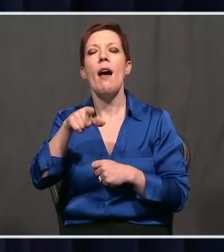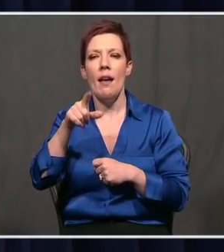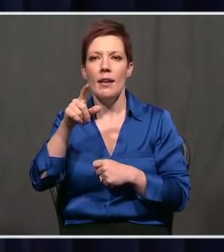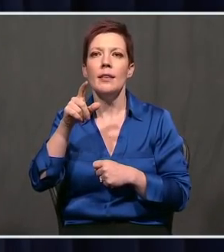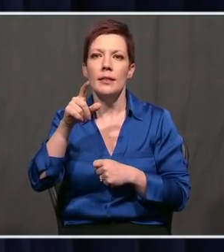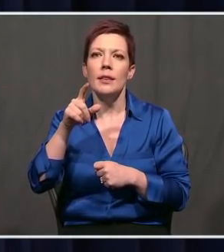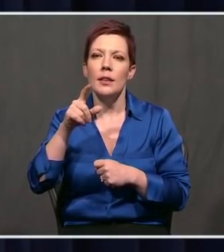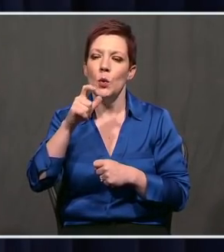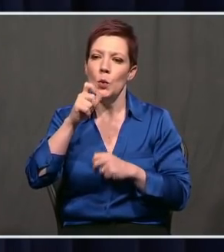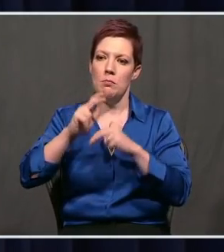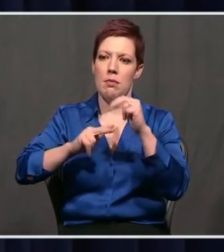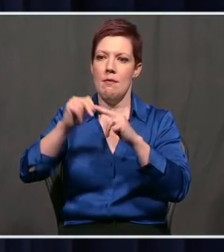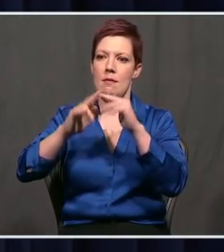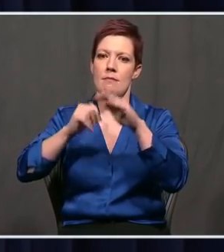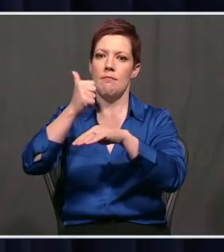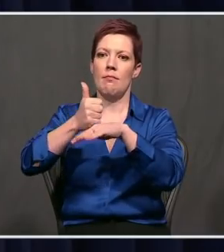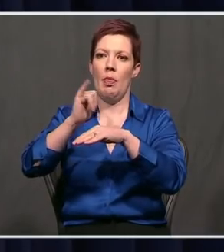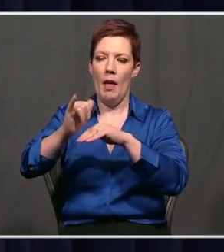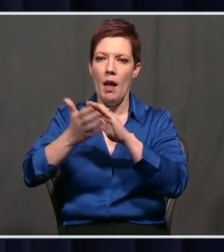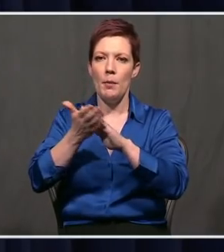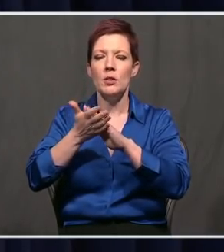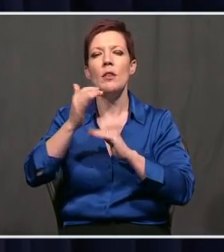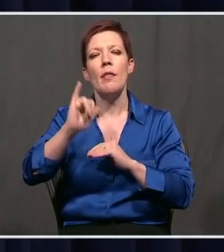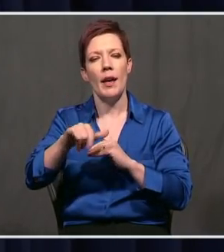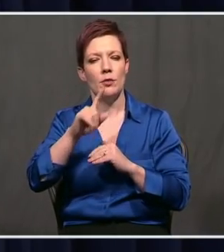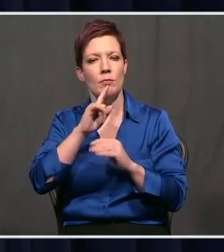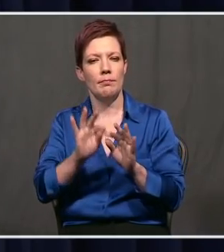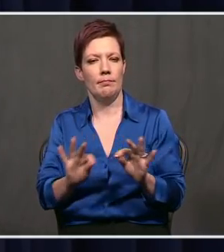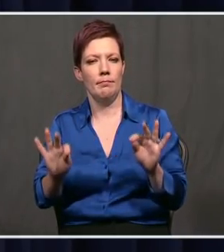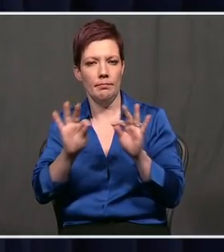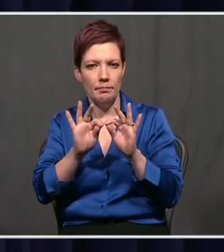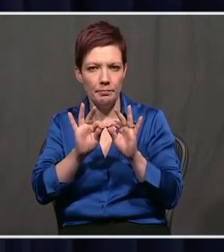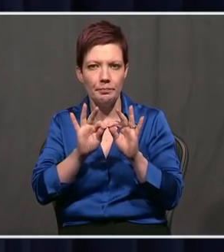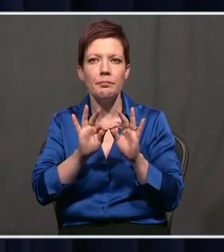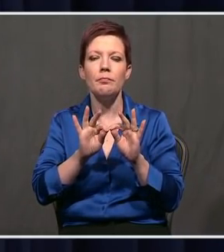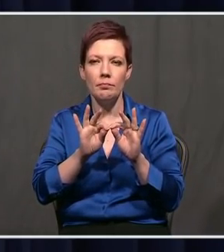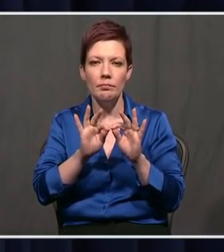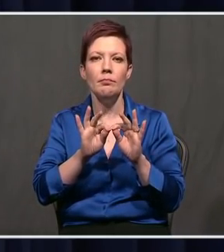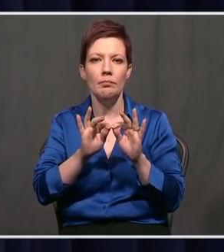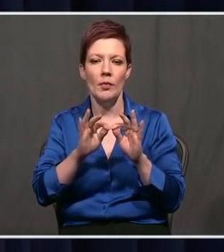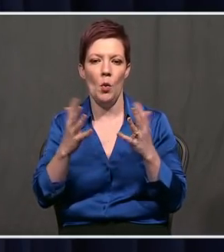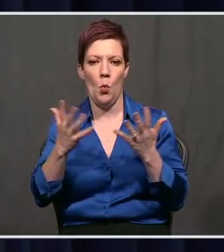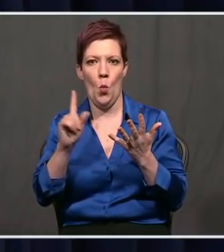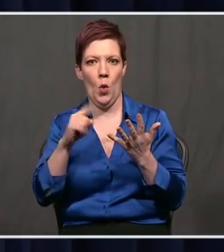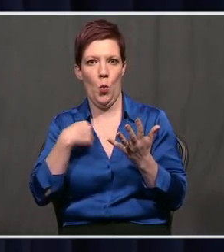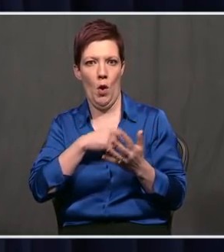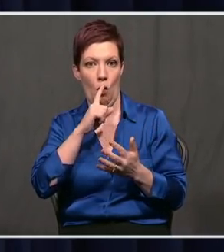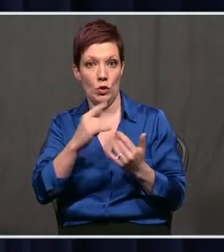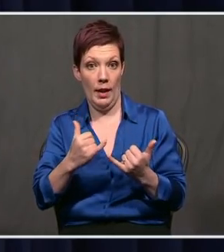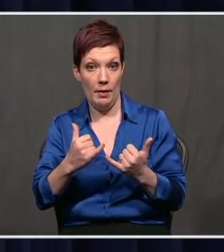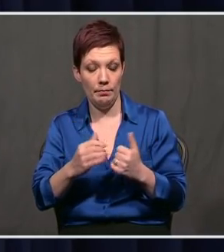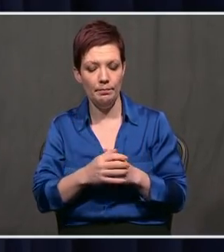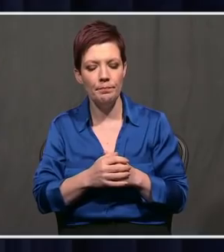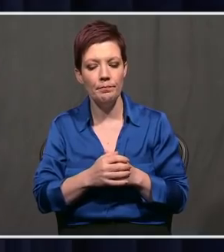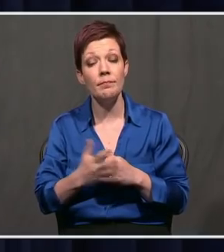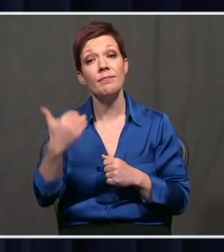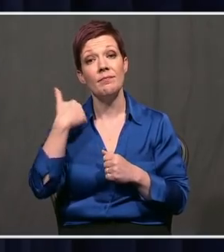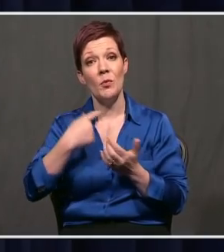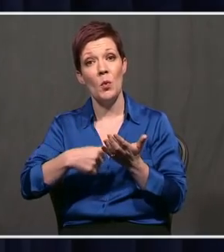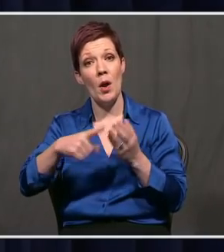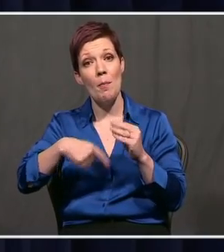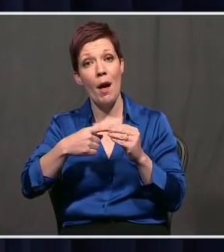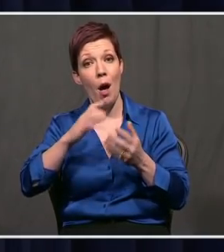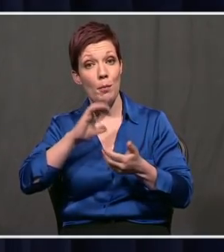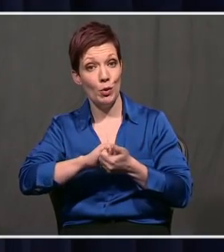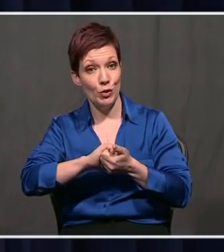we are today. We talked a little bit earlier about three partnerships. We're going to now engage in that last one,